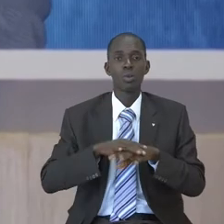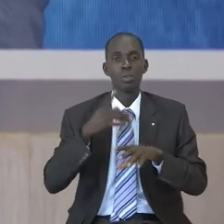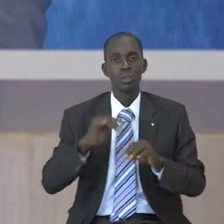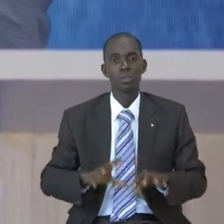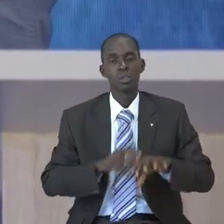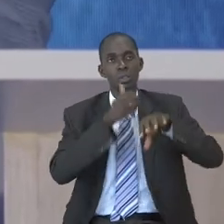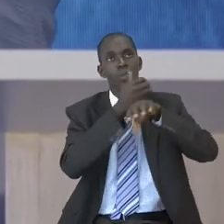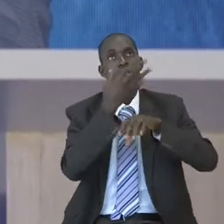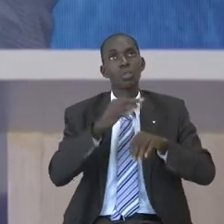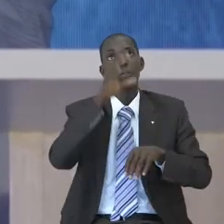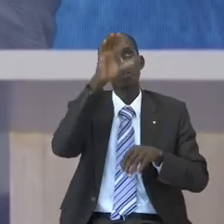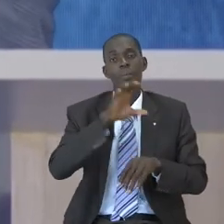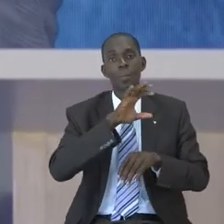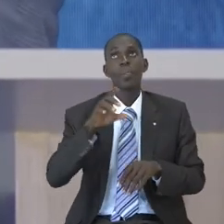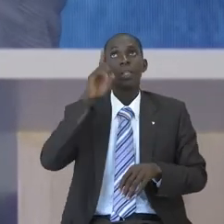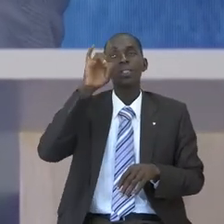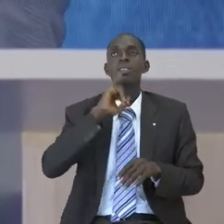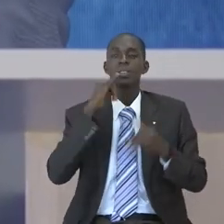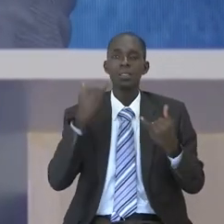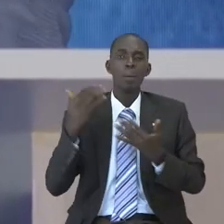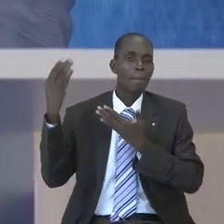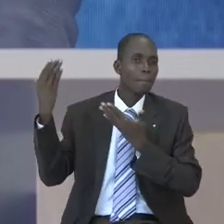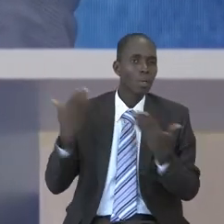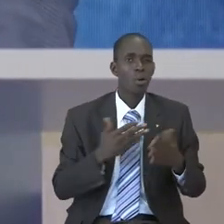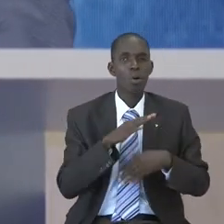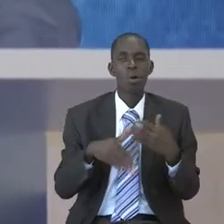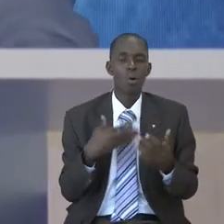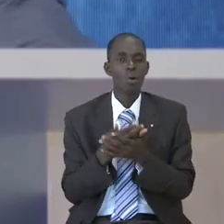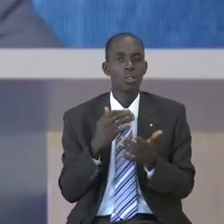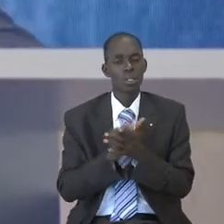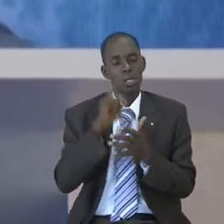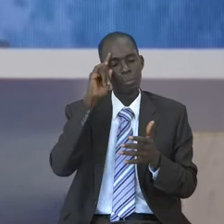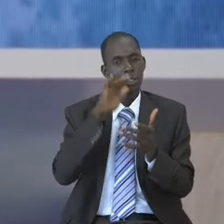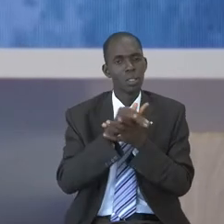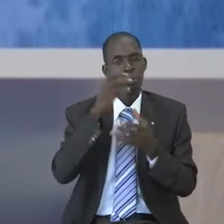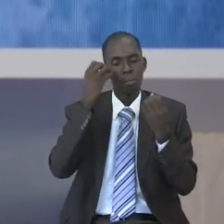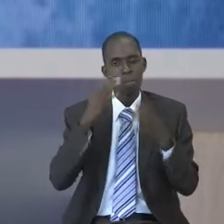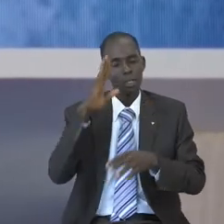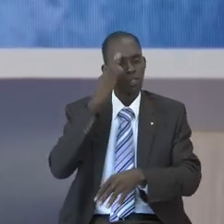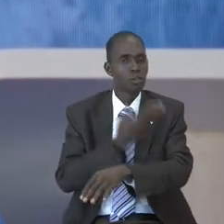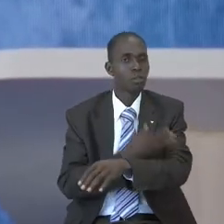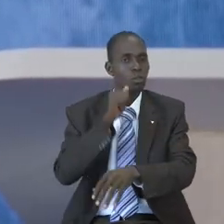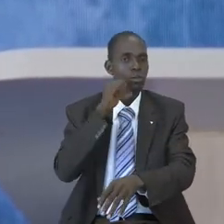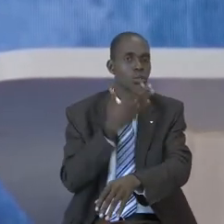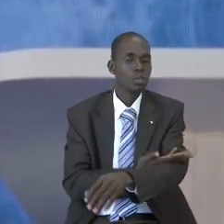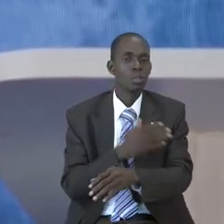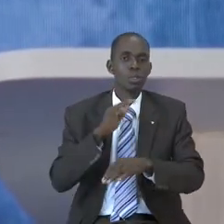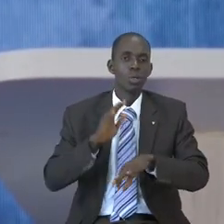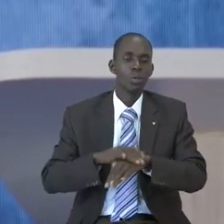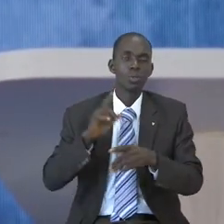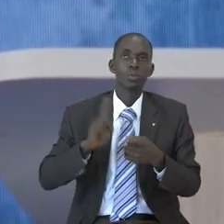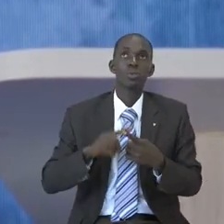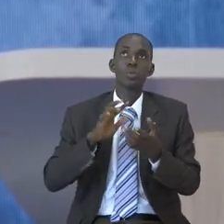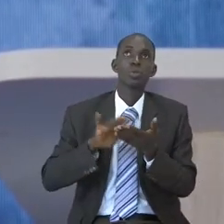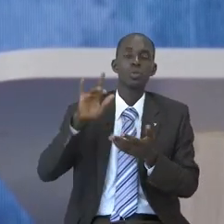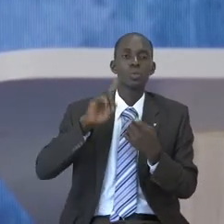Calvary, is now bringing all that believe, bringing many sons and daughters unto glory, to make the captain